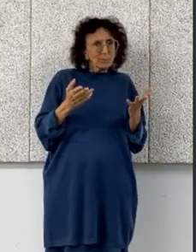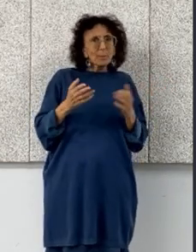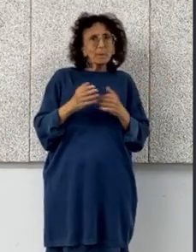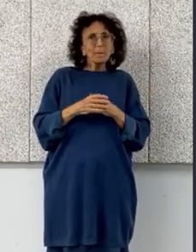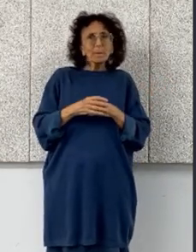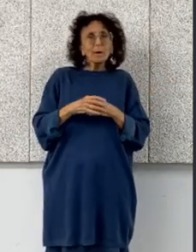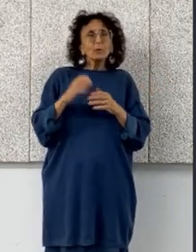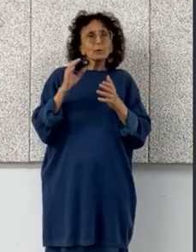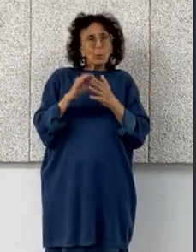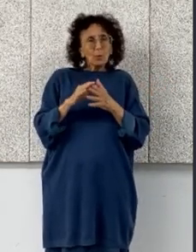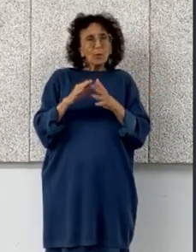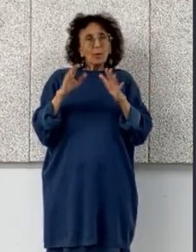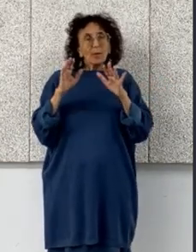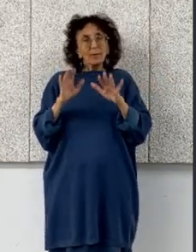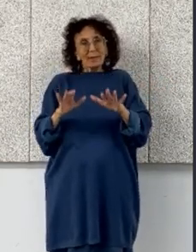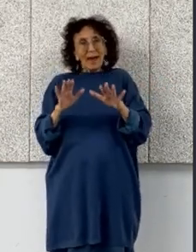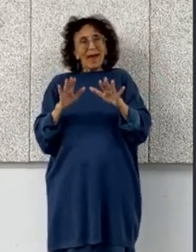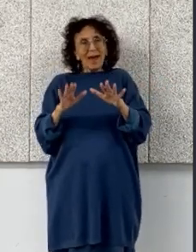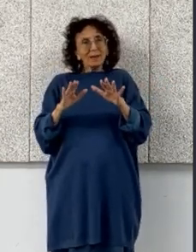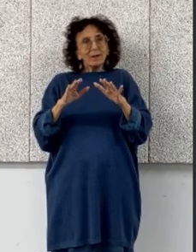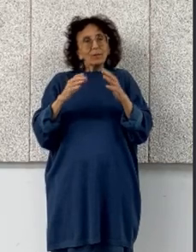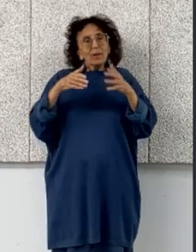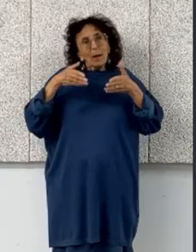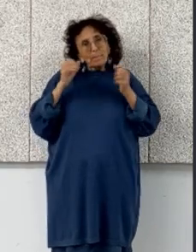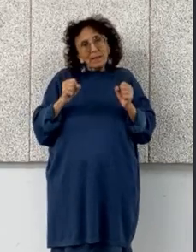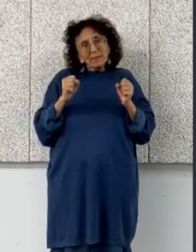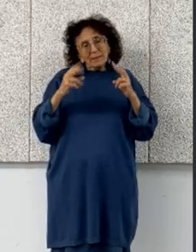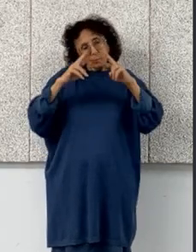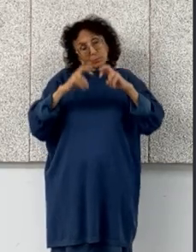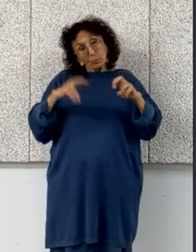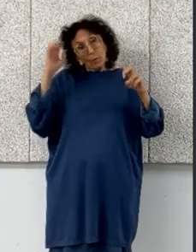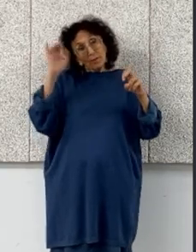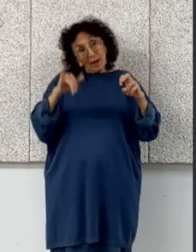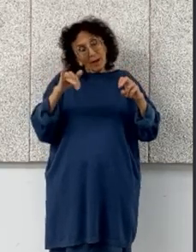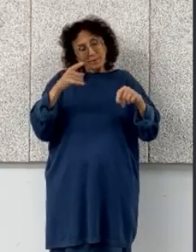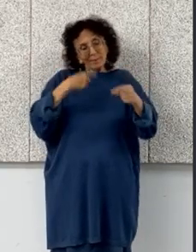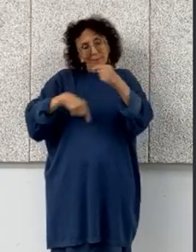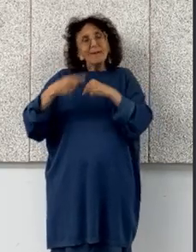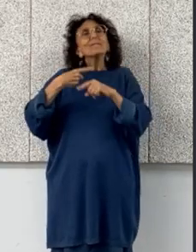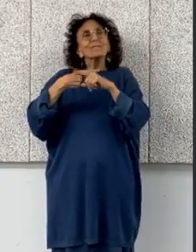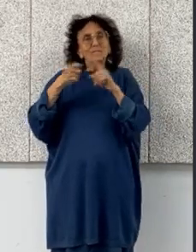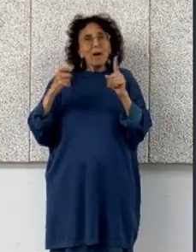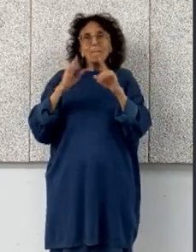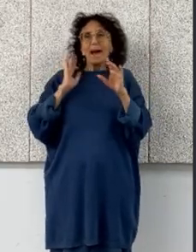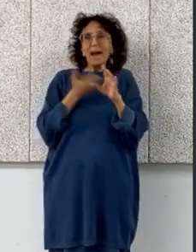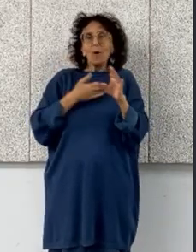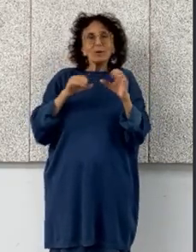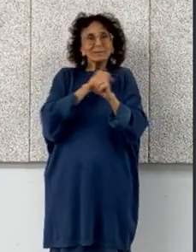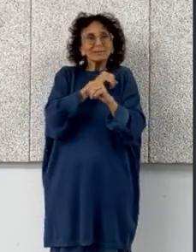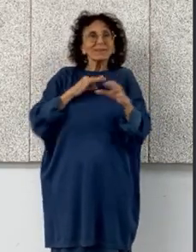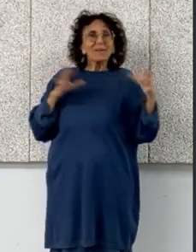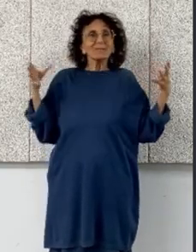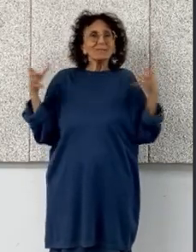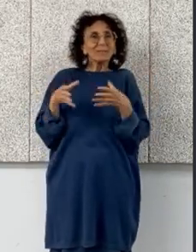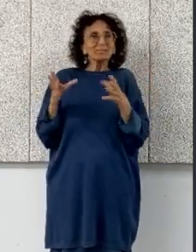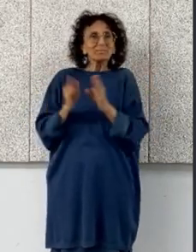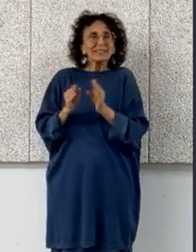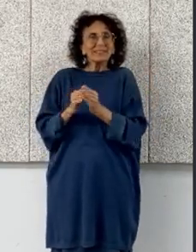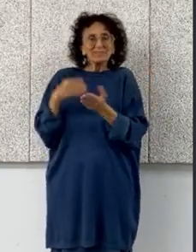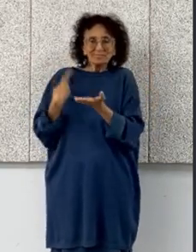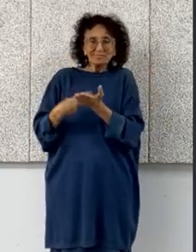that groundwork was laid in that room. Yeah. So I remain hopeful that that will show up in our